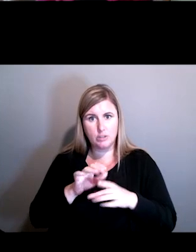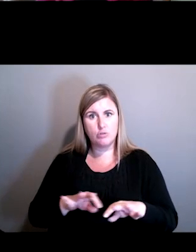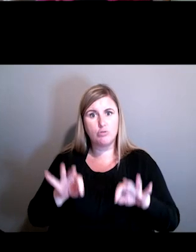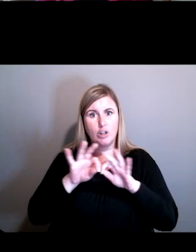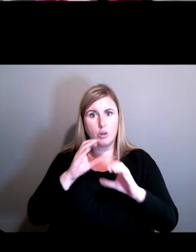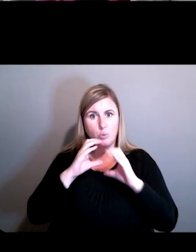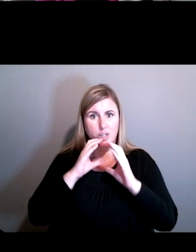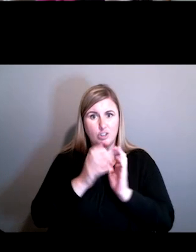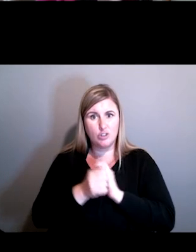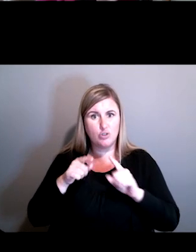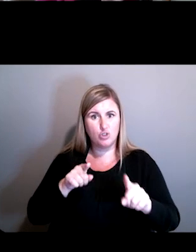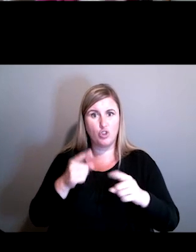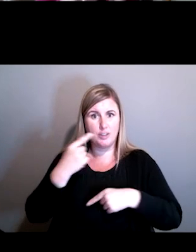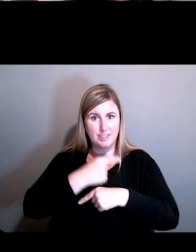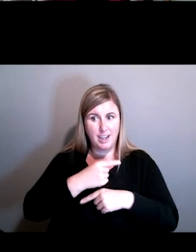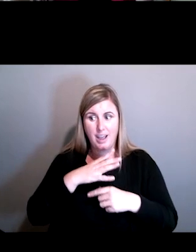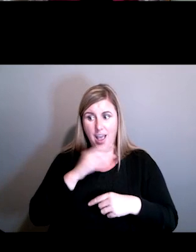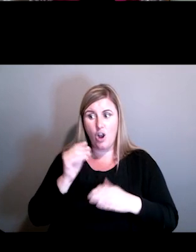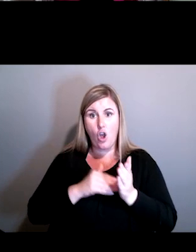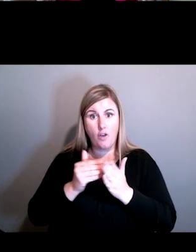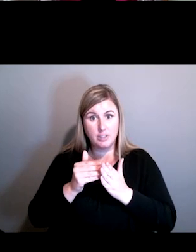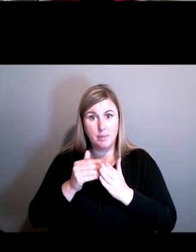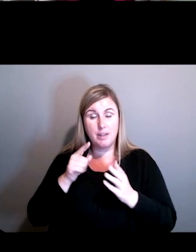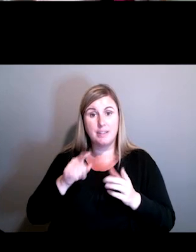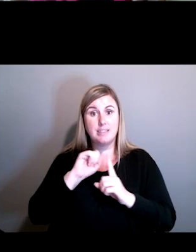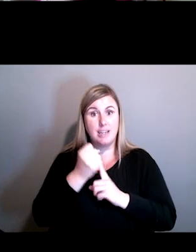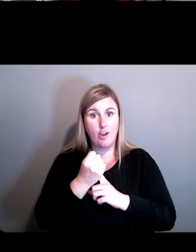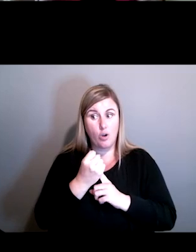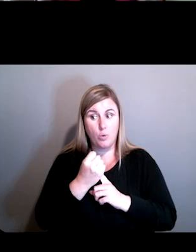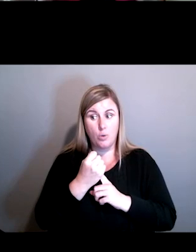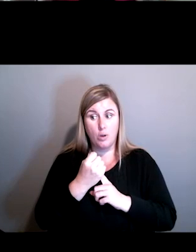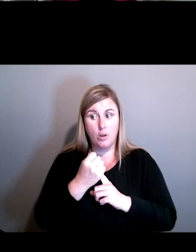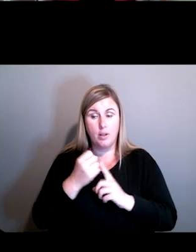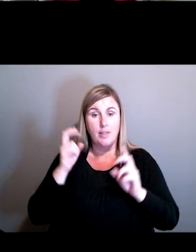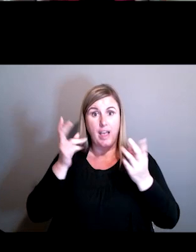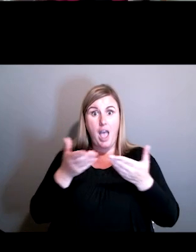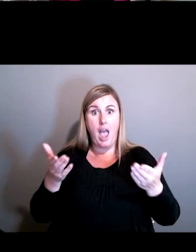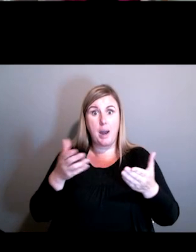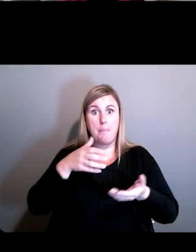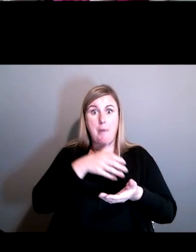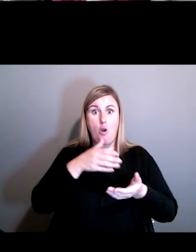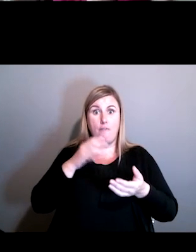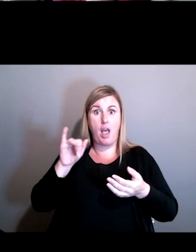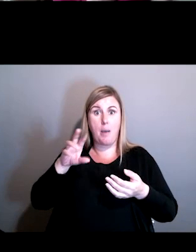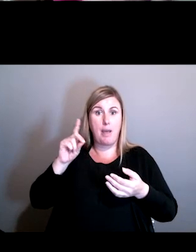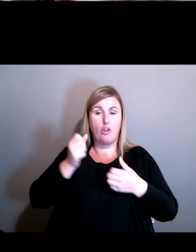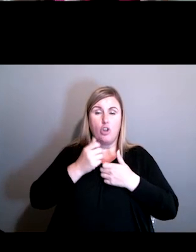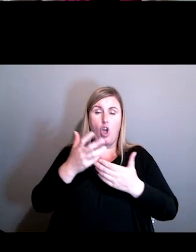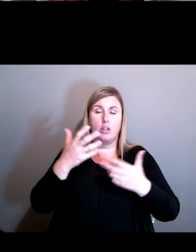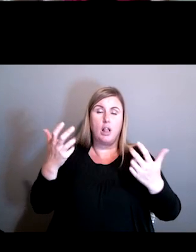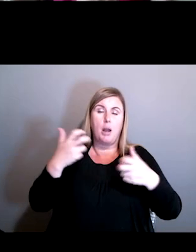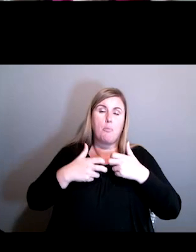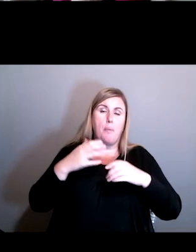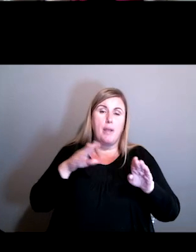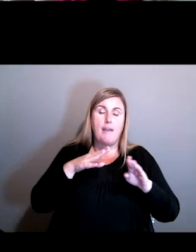And oftentimes in this scenario, this item, this big, powerful iPad that causes so much problem behavior goes away for some time of the day, or